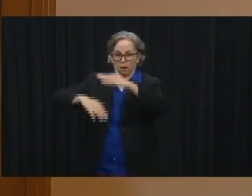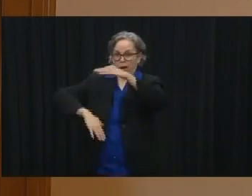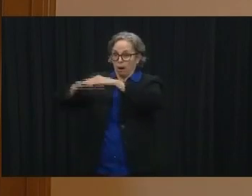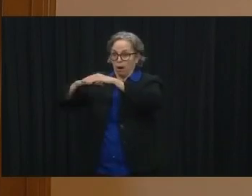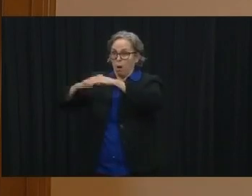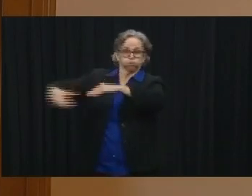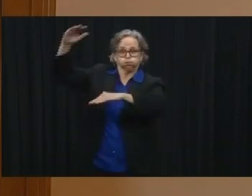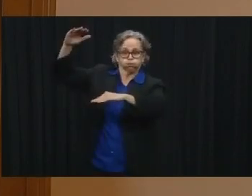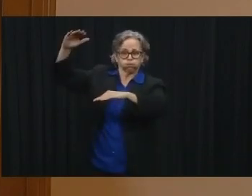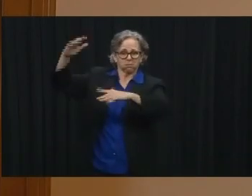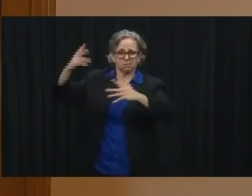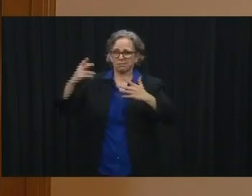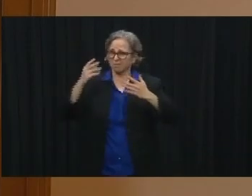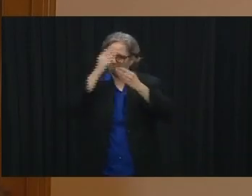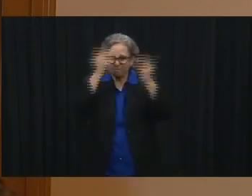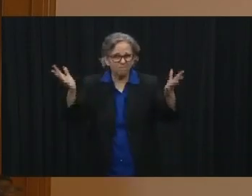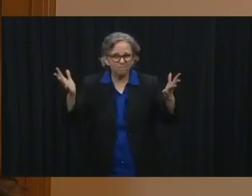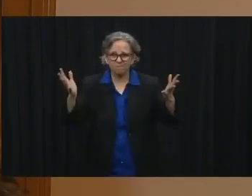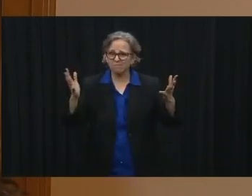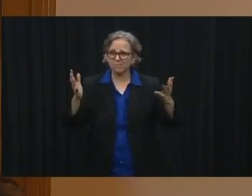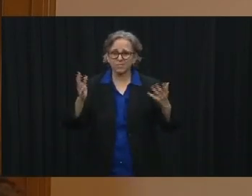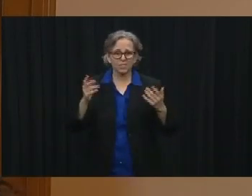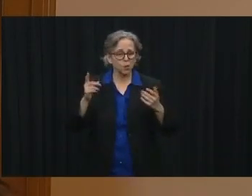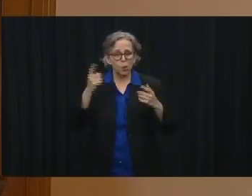absolutely is saving lives.